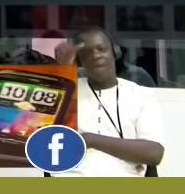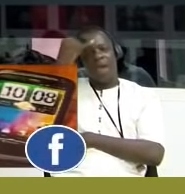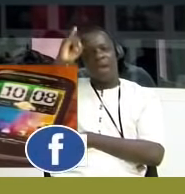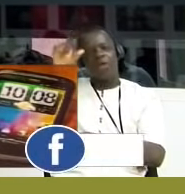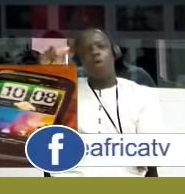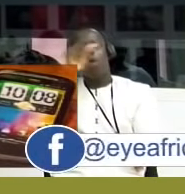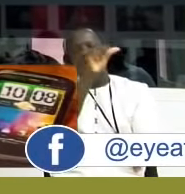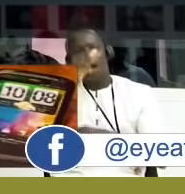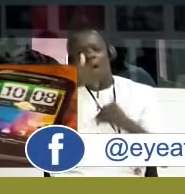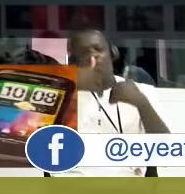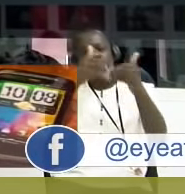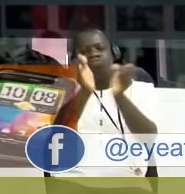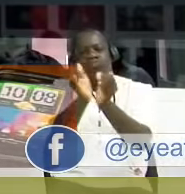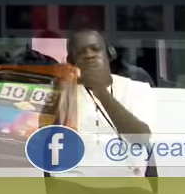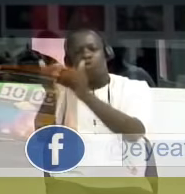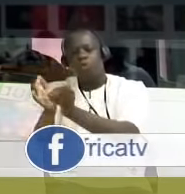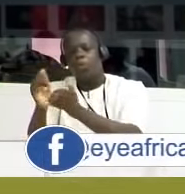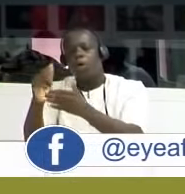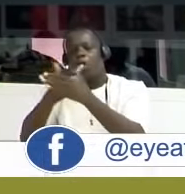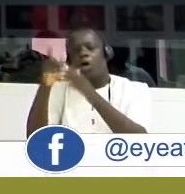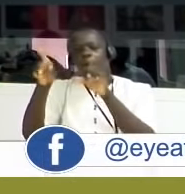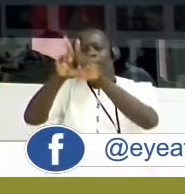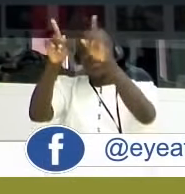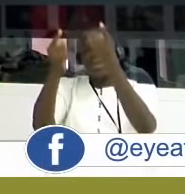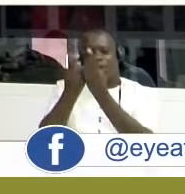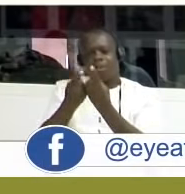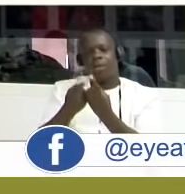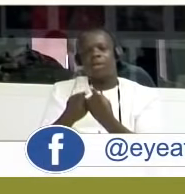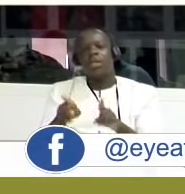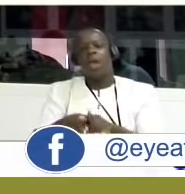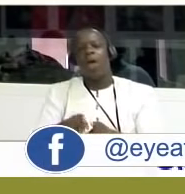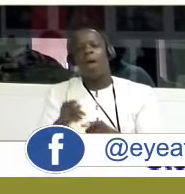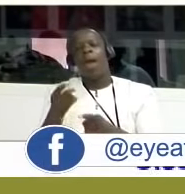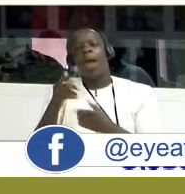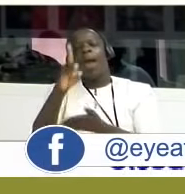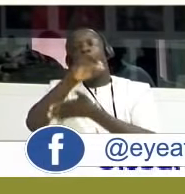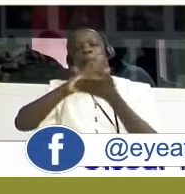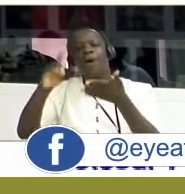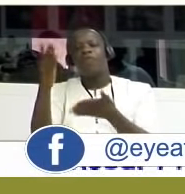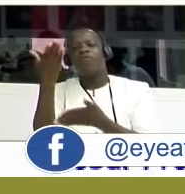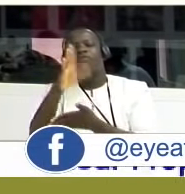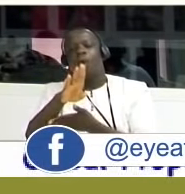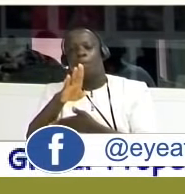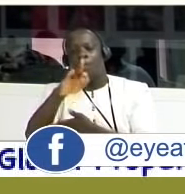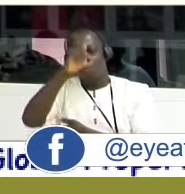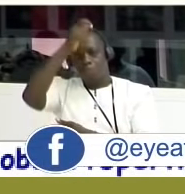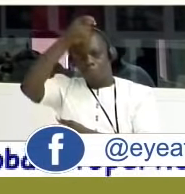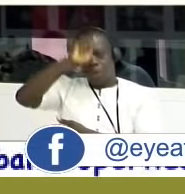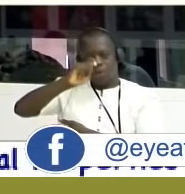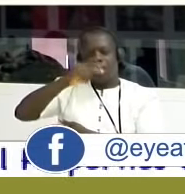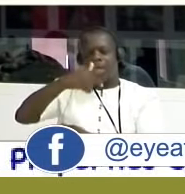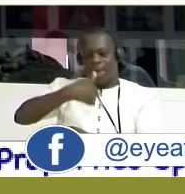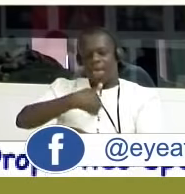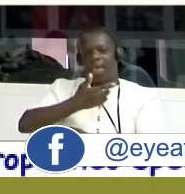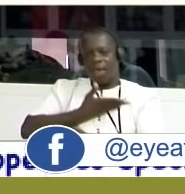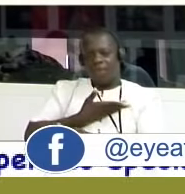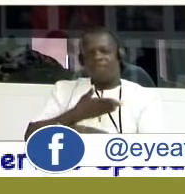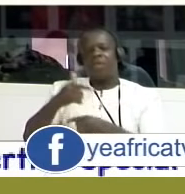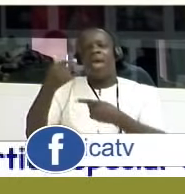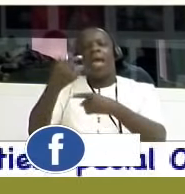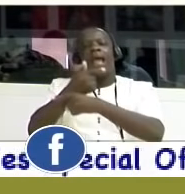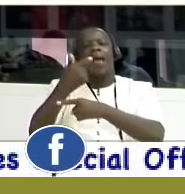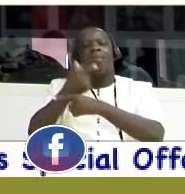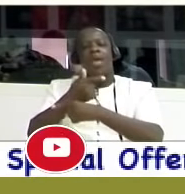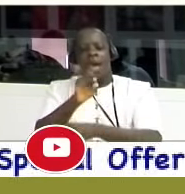units you were responsible for. Yes, other than the police, I was having the Gambia Immigration Department, the Fire and